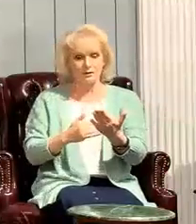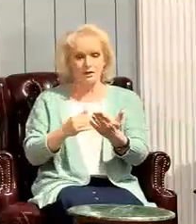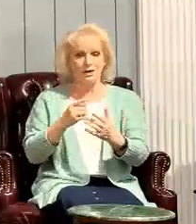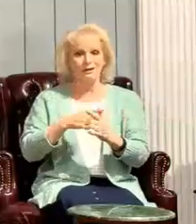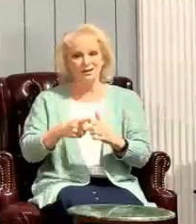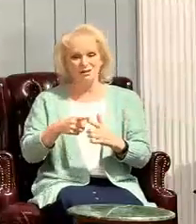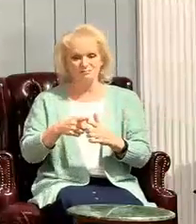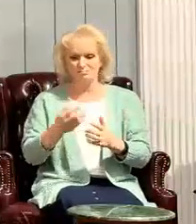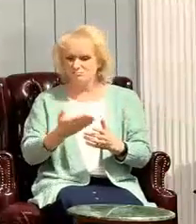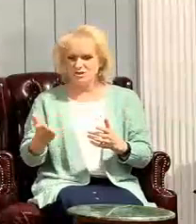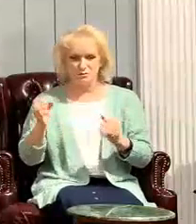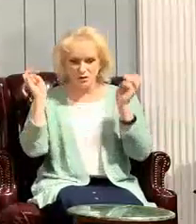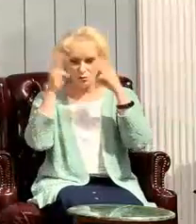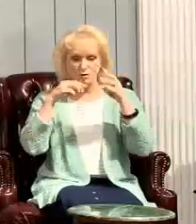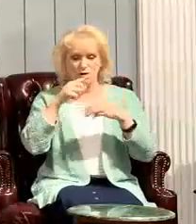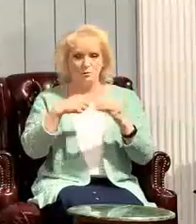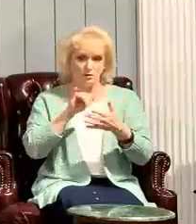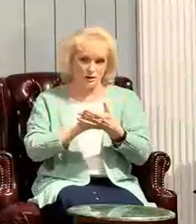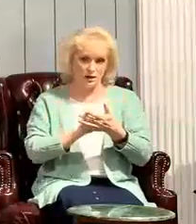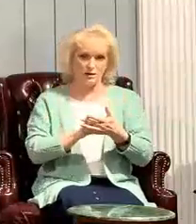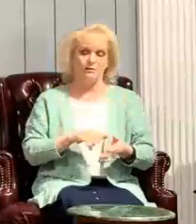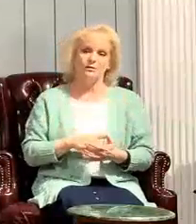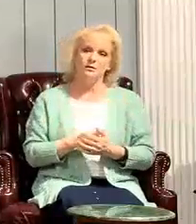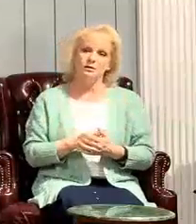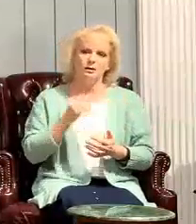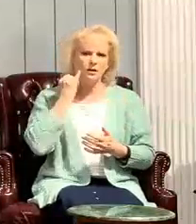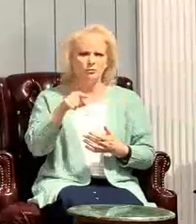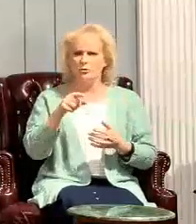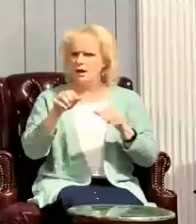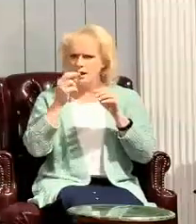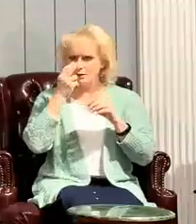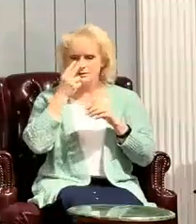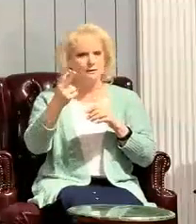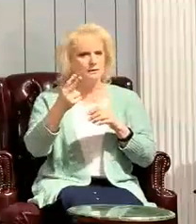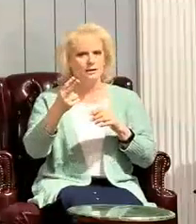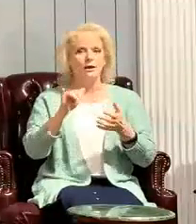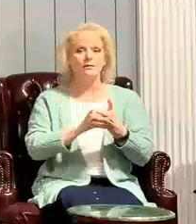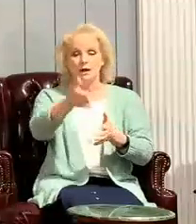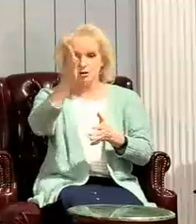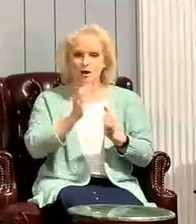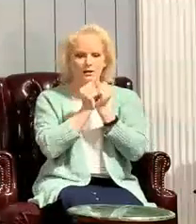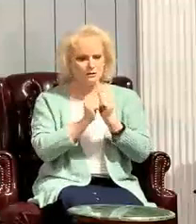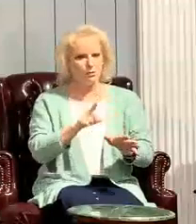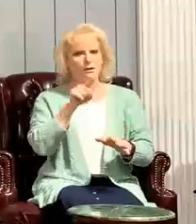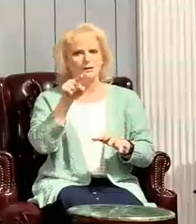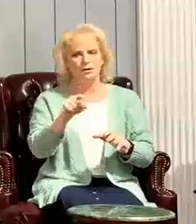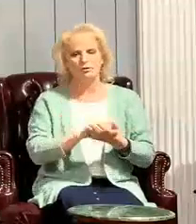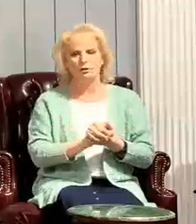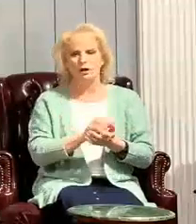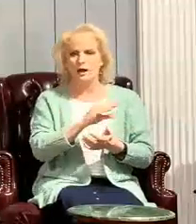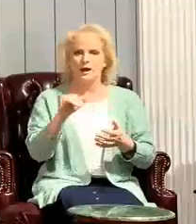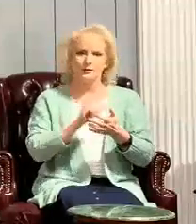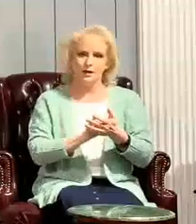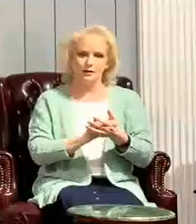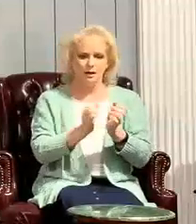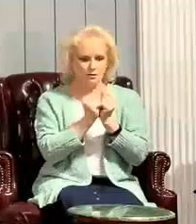wicked about that. If you can't see that God is blessing you, and that the blessings